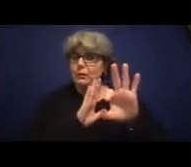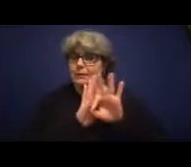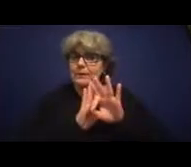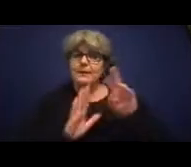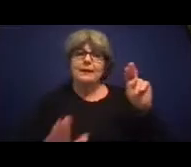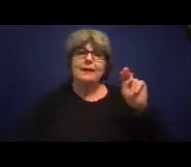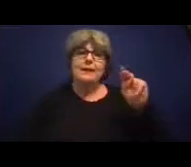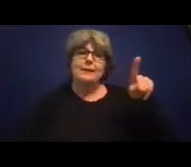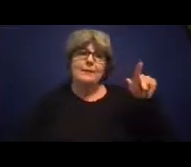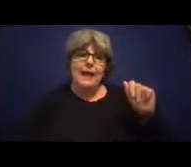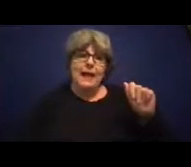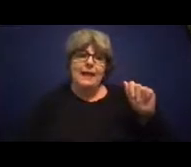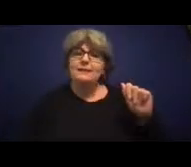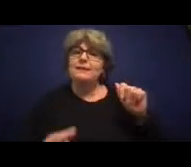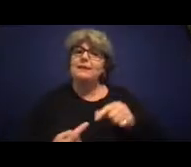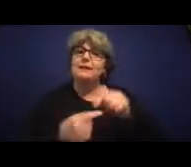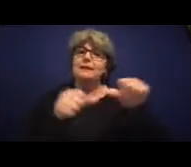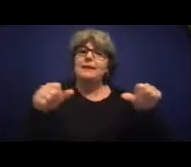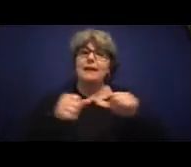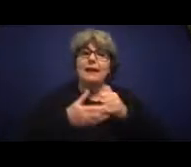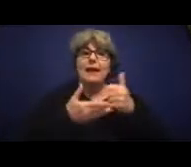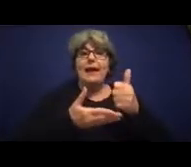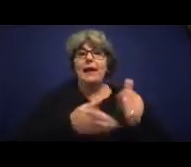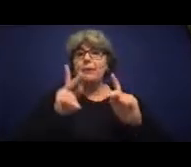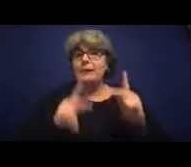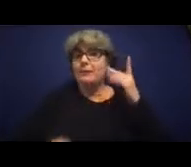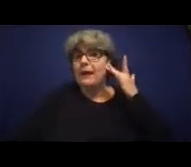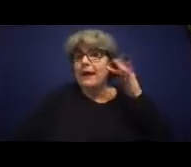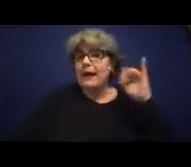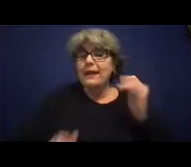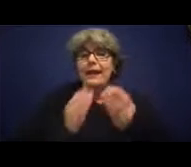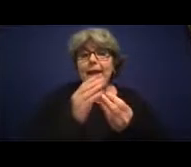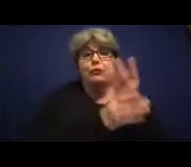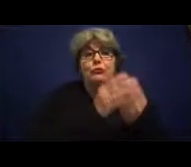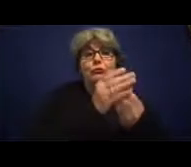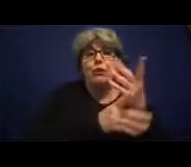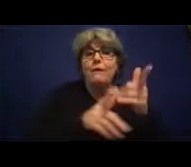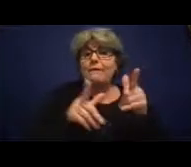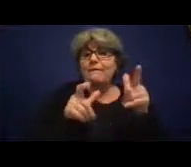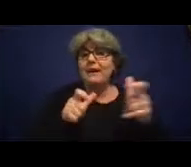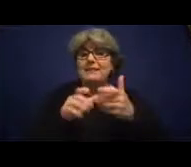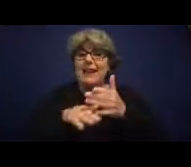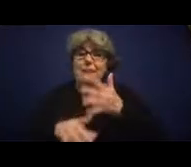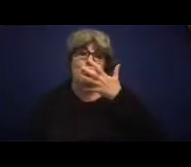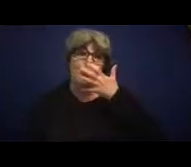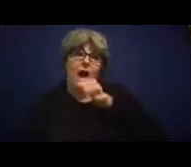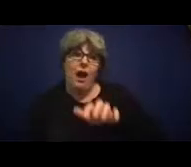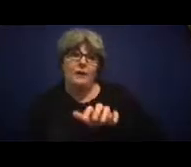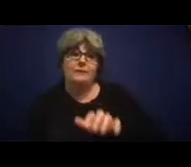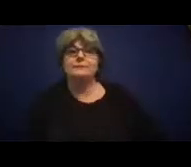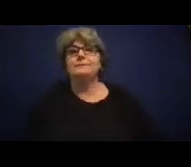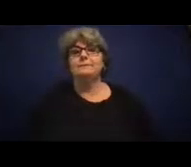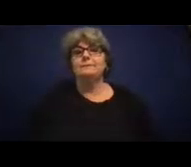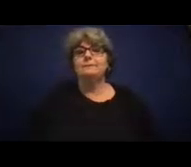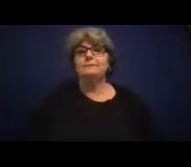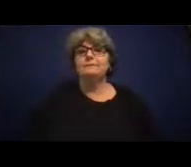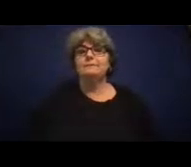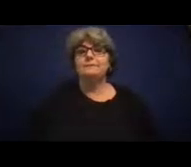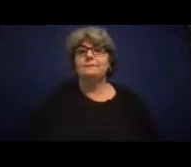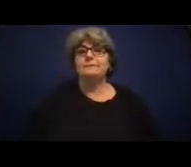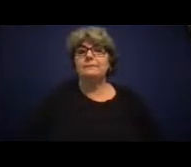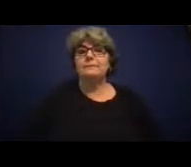special protected areas, it actually helps kelp remain and grow back faster after these heat wave events. So it's not, we